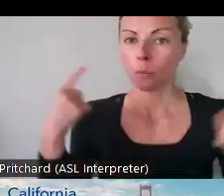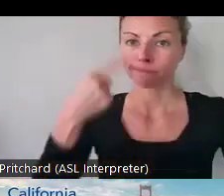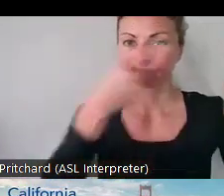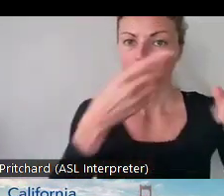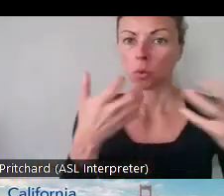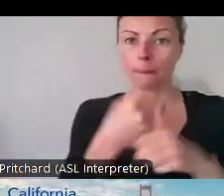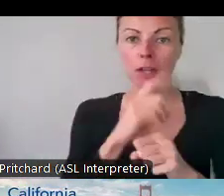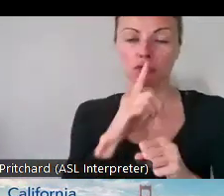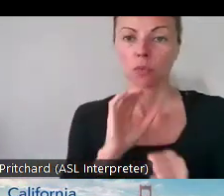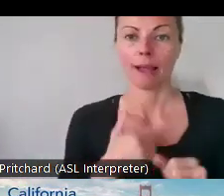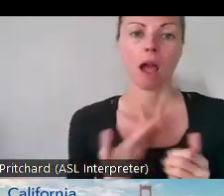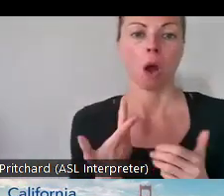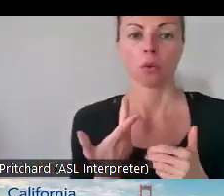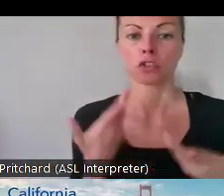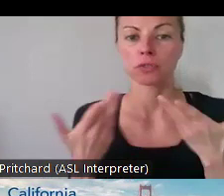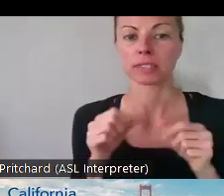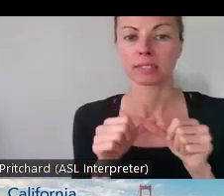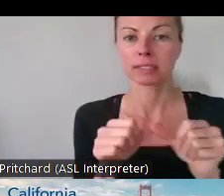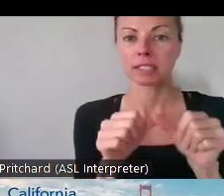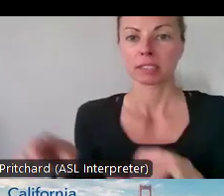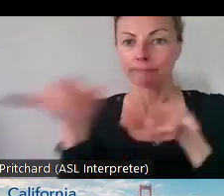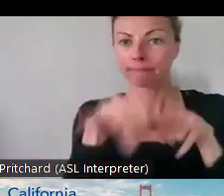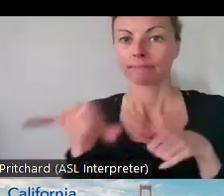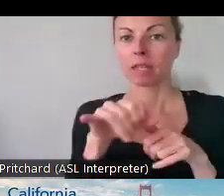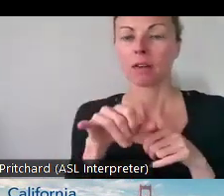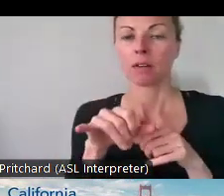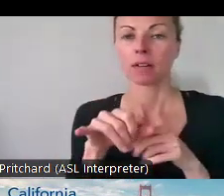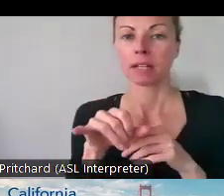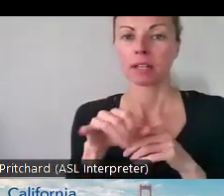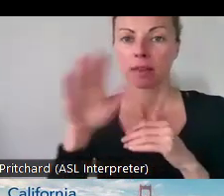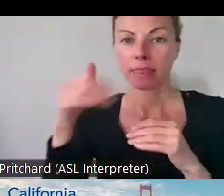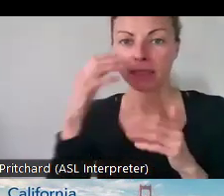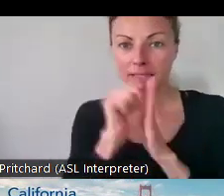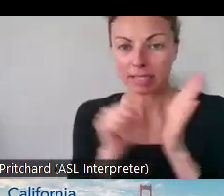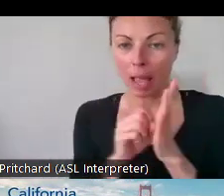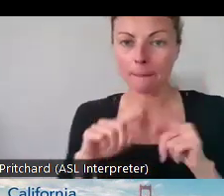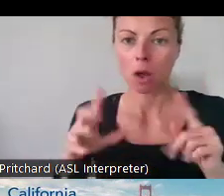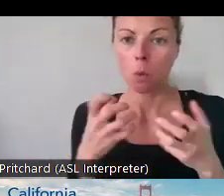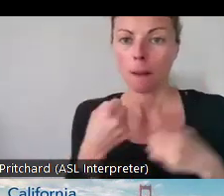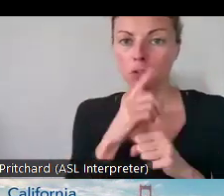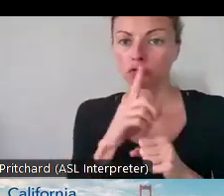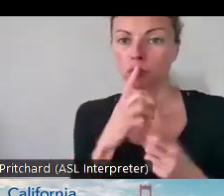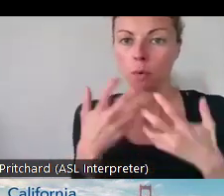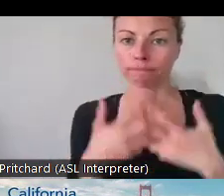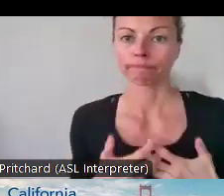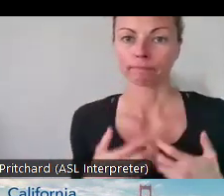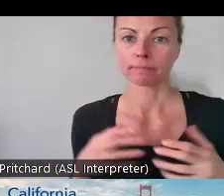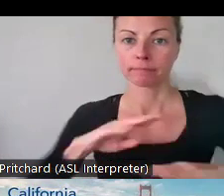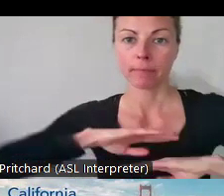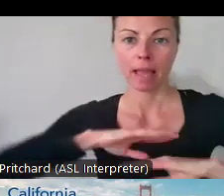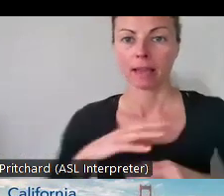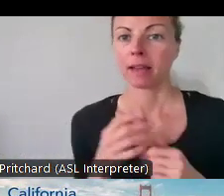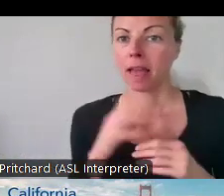the services are consistent across the state, we also want to ensure that they're tailored to meet the needs of local